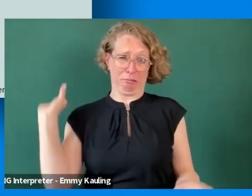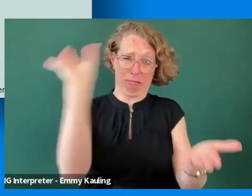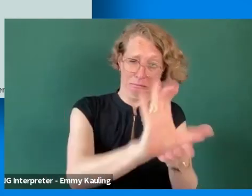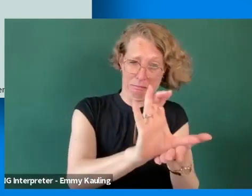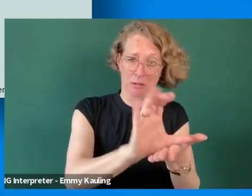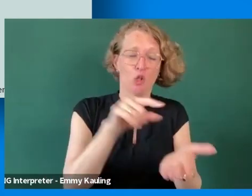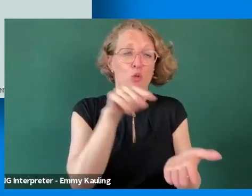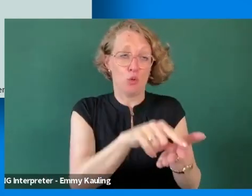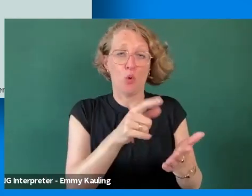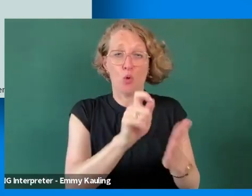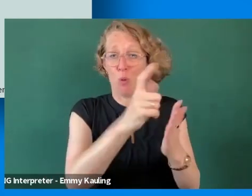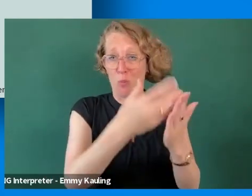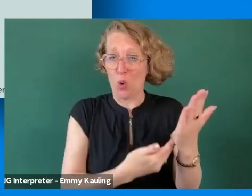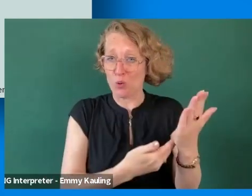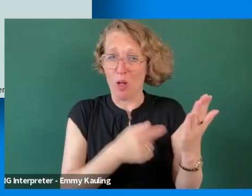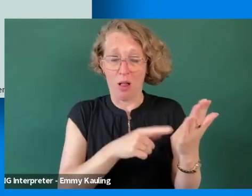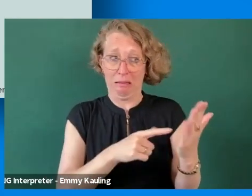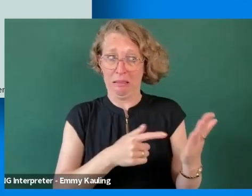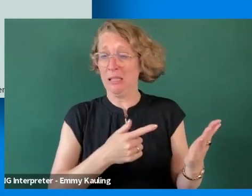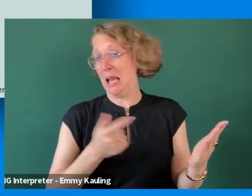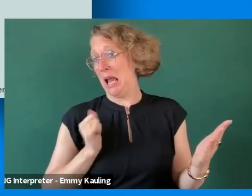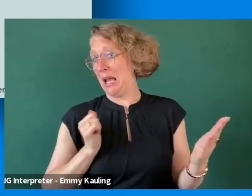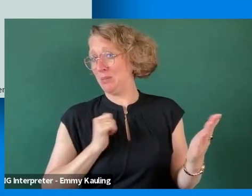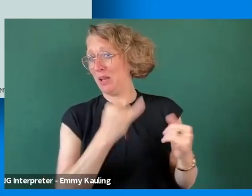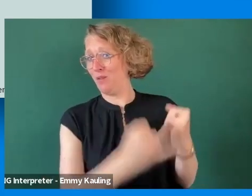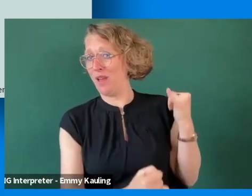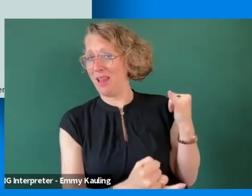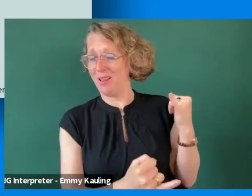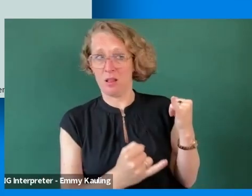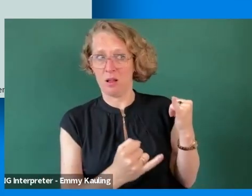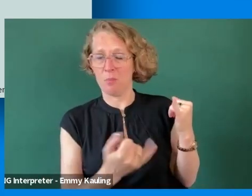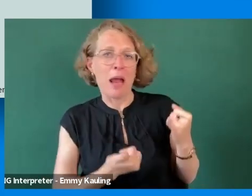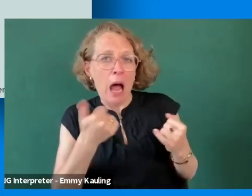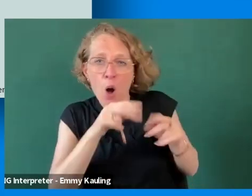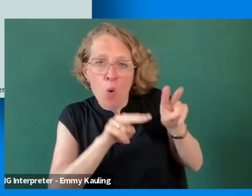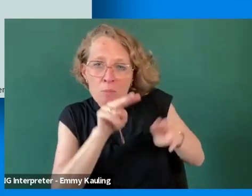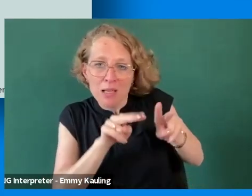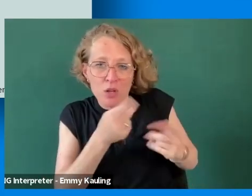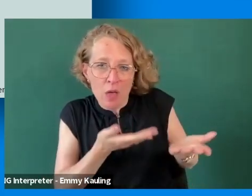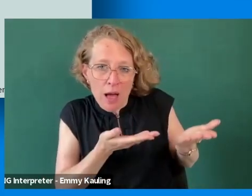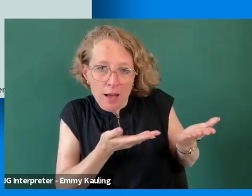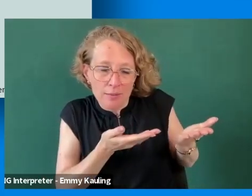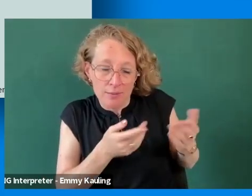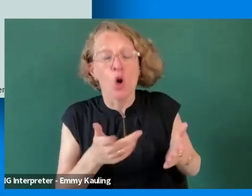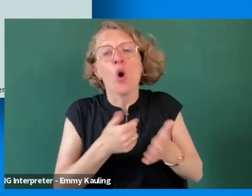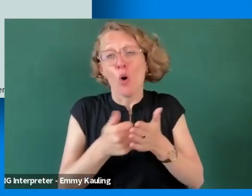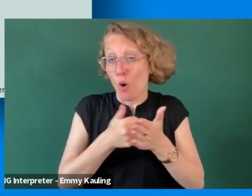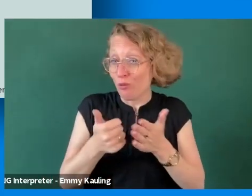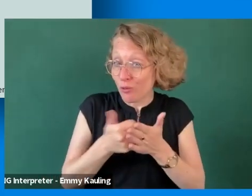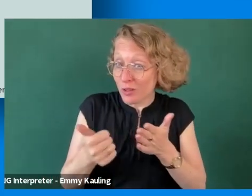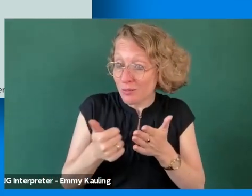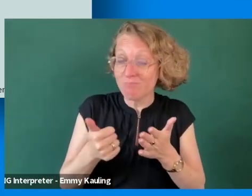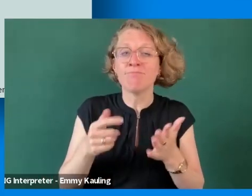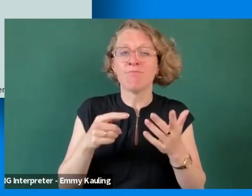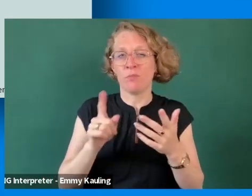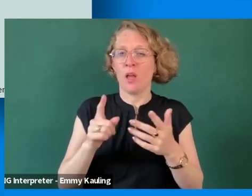that is more likely to fail. So how do we measure how likely a project is to fail? What we often do use is a traditional